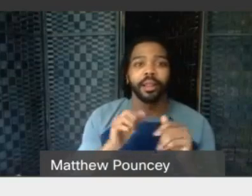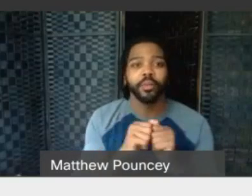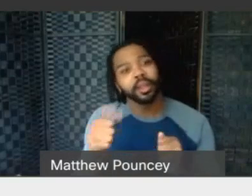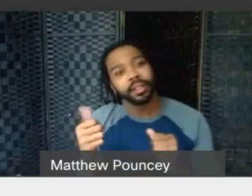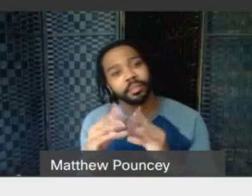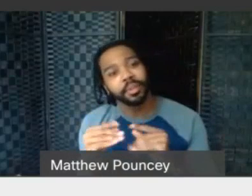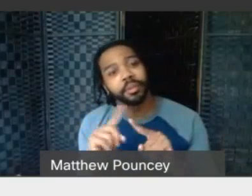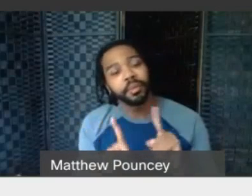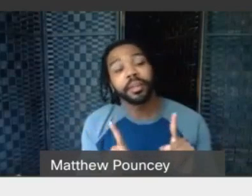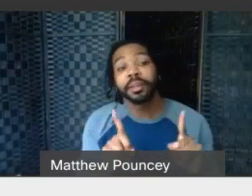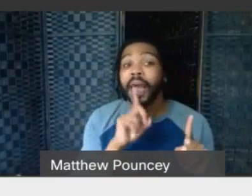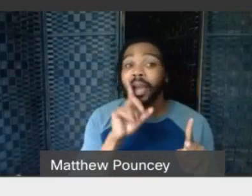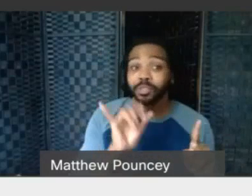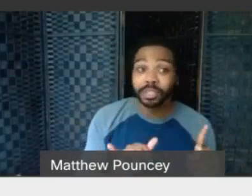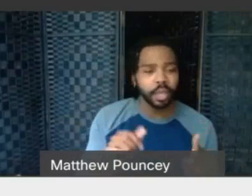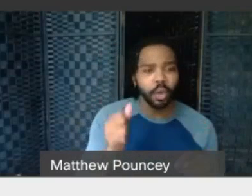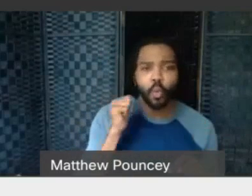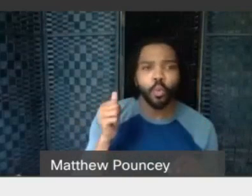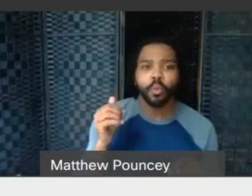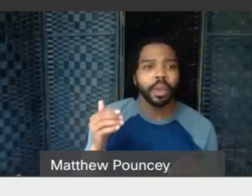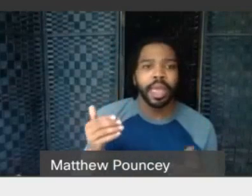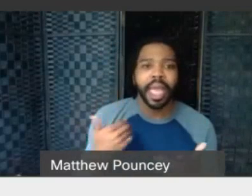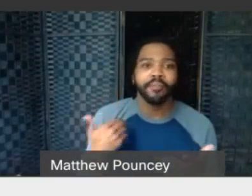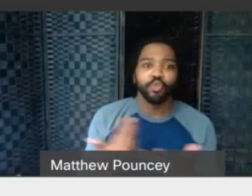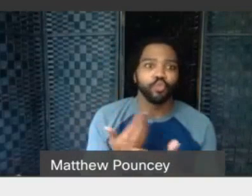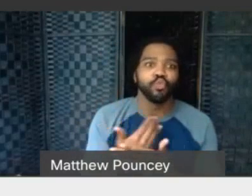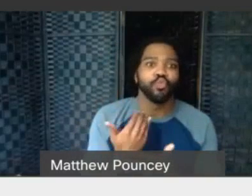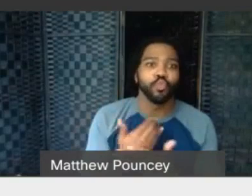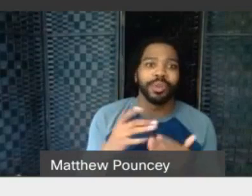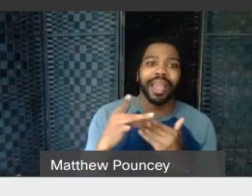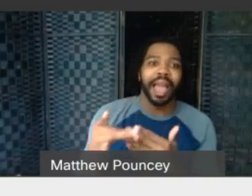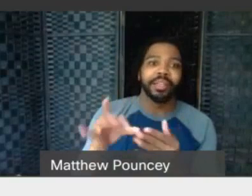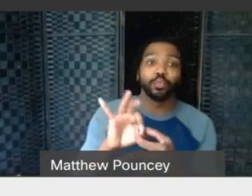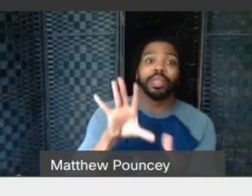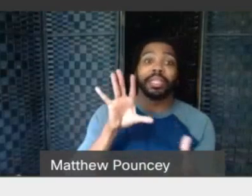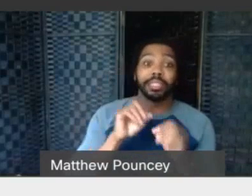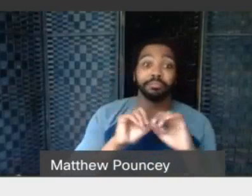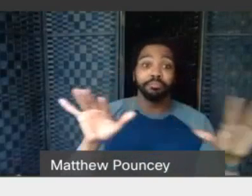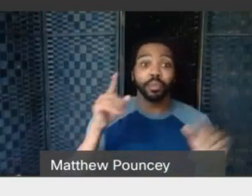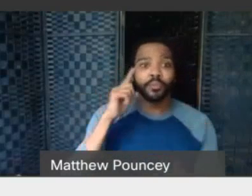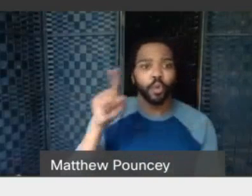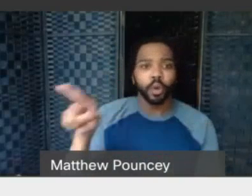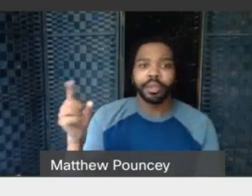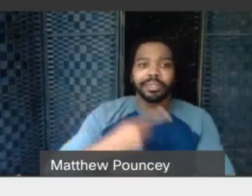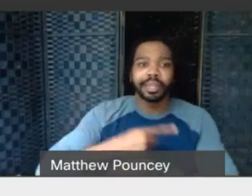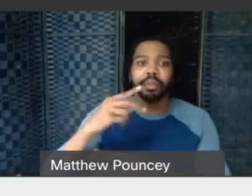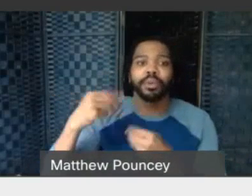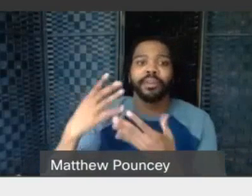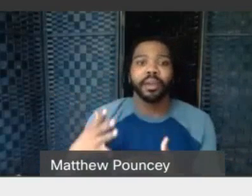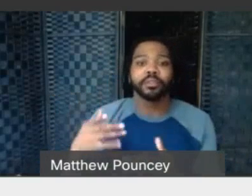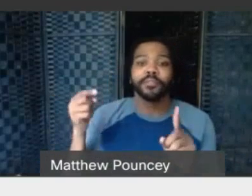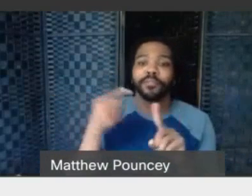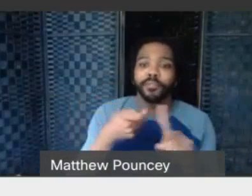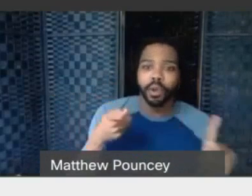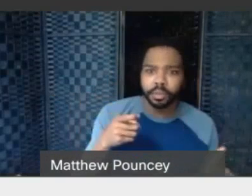There actually is not going to be additional guidance released for day providers from DC Health.